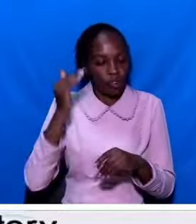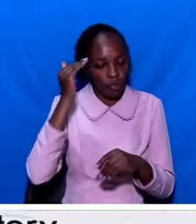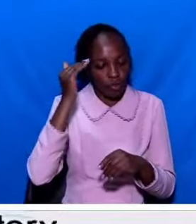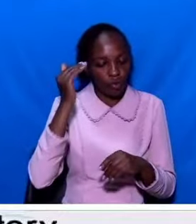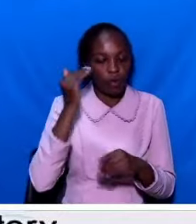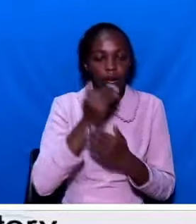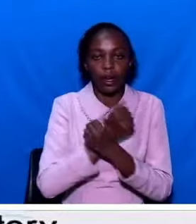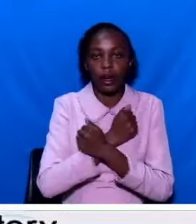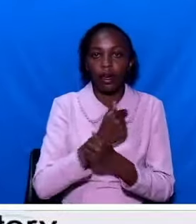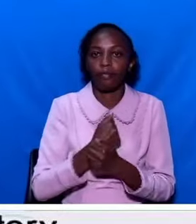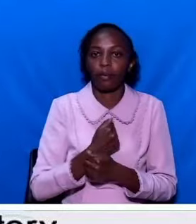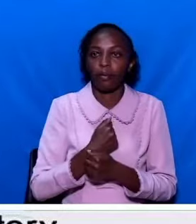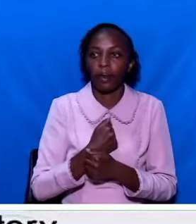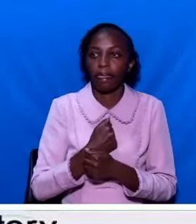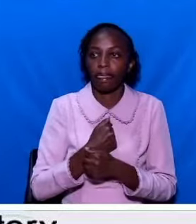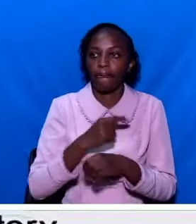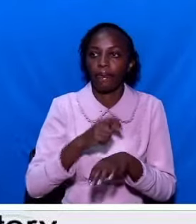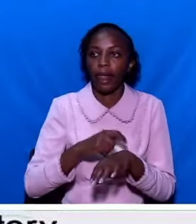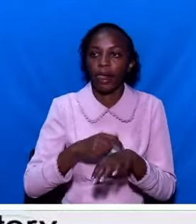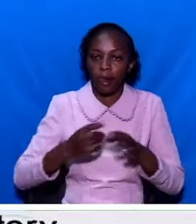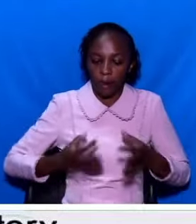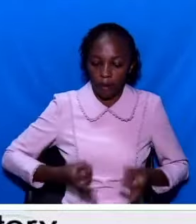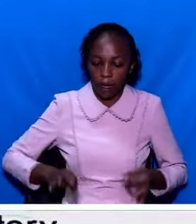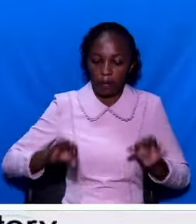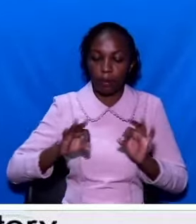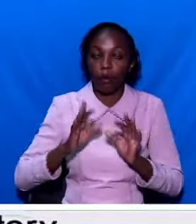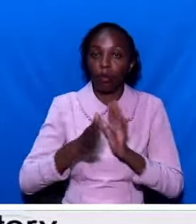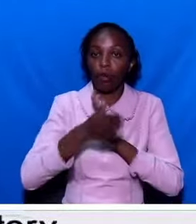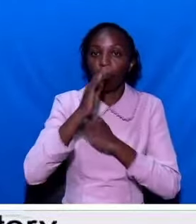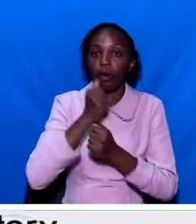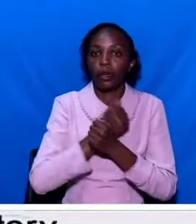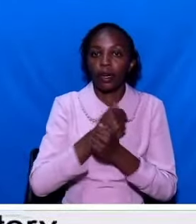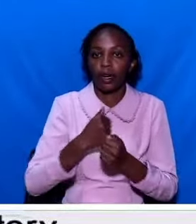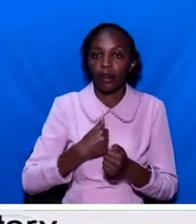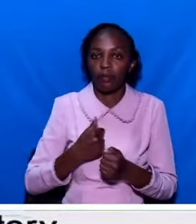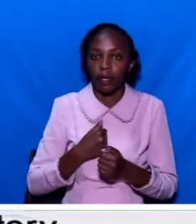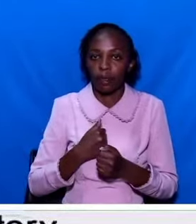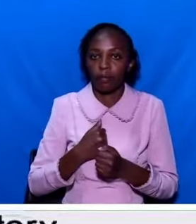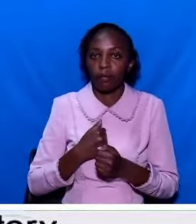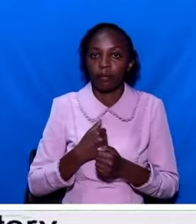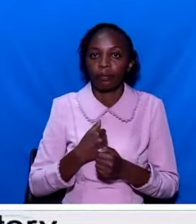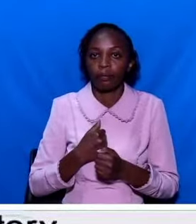Hallelujah. When I was broke, he still loved me. Hallelujah.